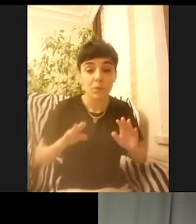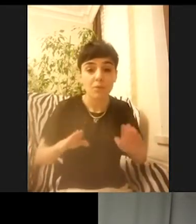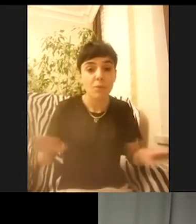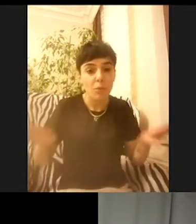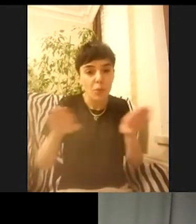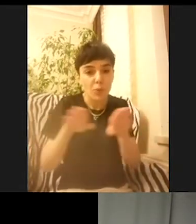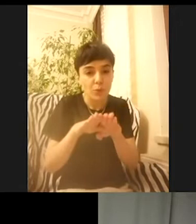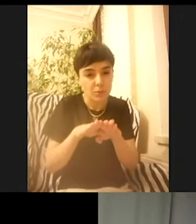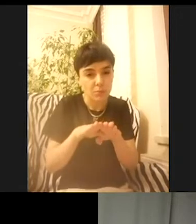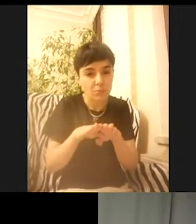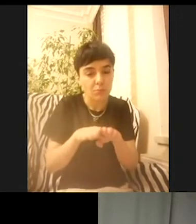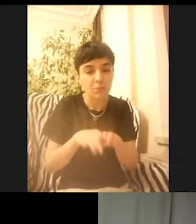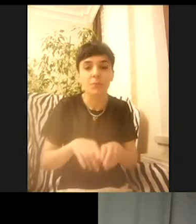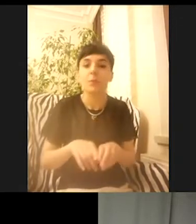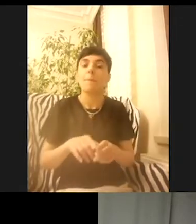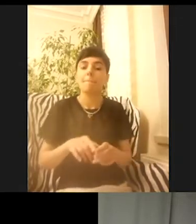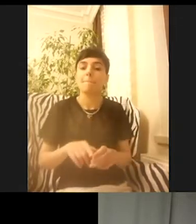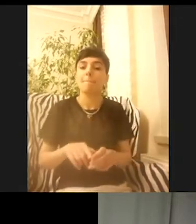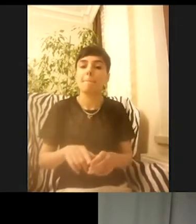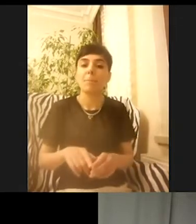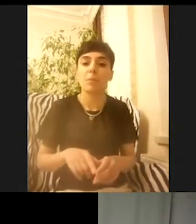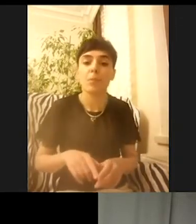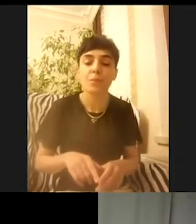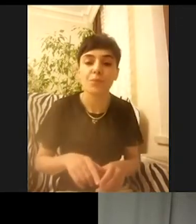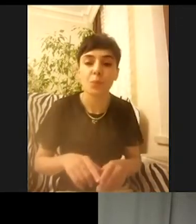think that is maybe a question I should ask you.